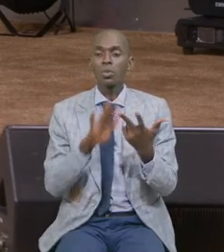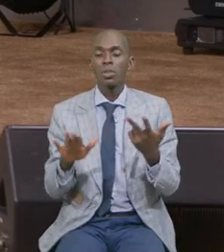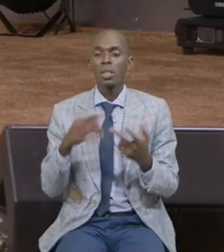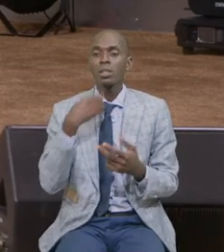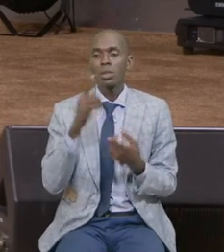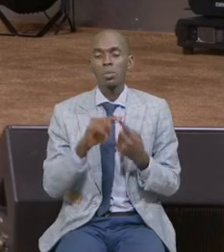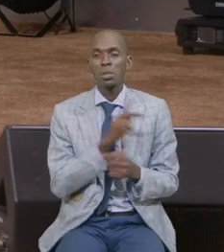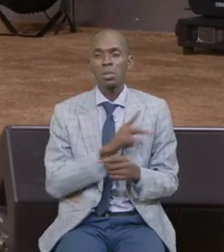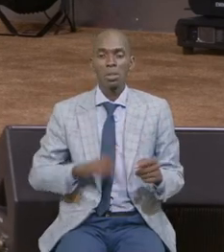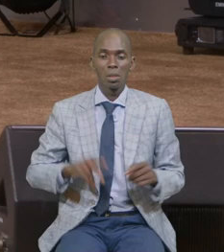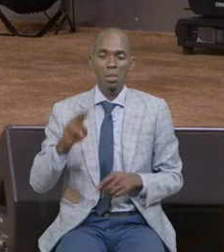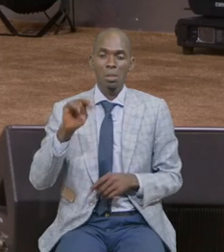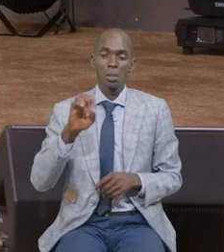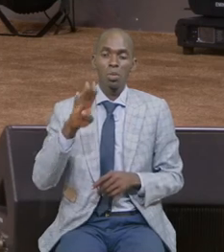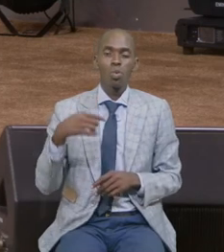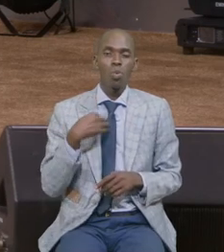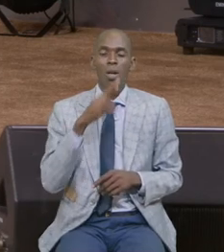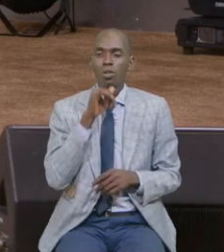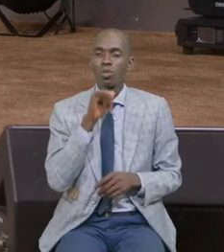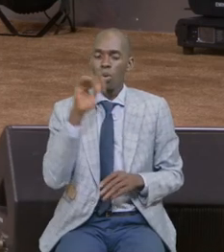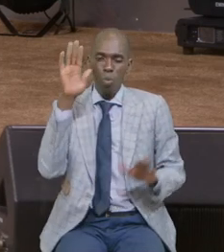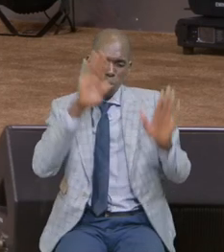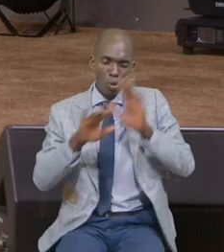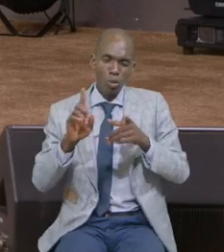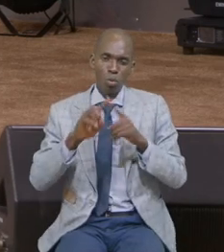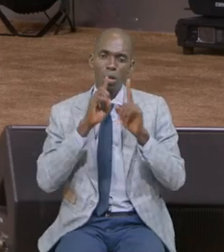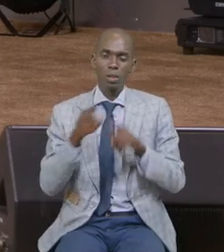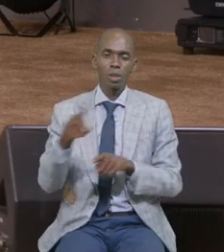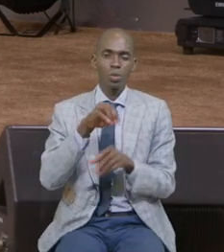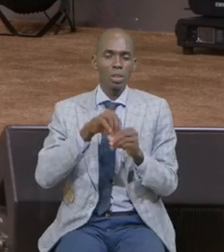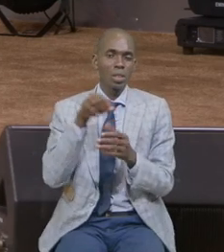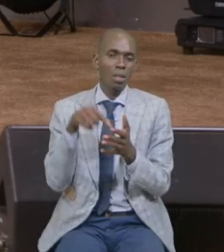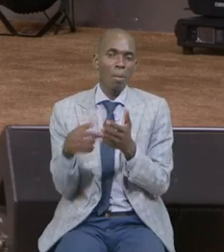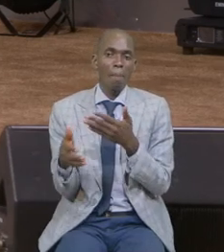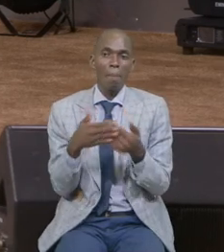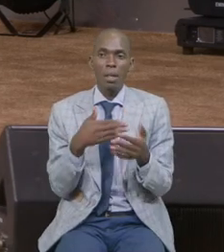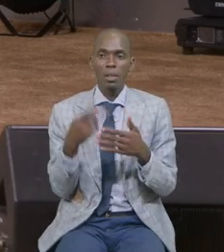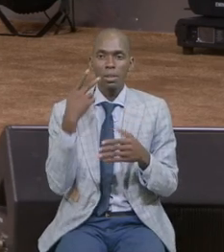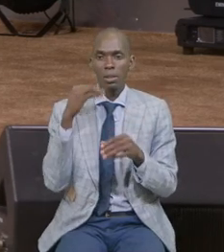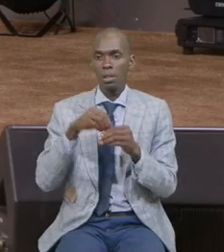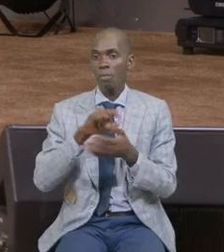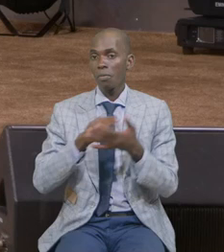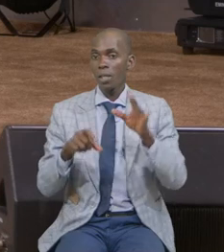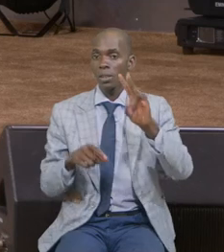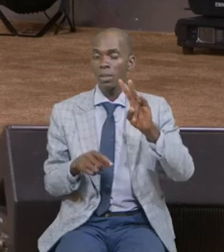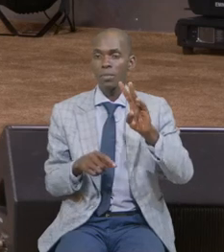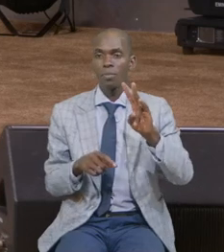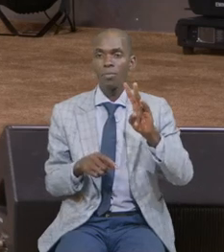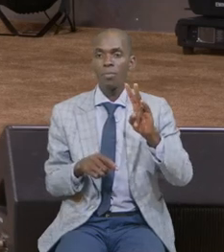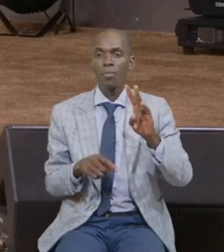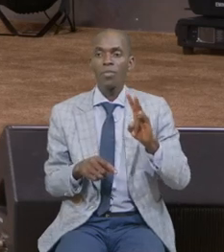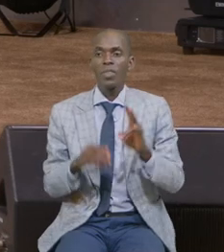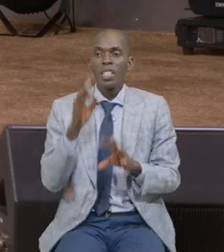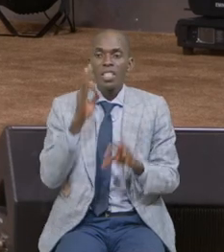were not careful to answer thee in this matter look at verse 17 if